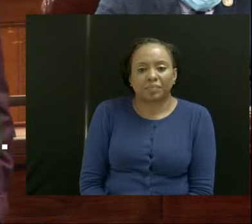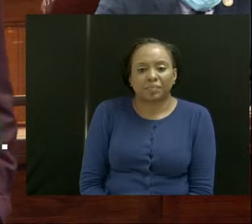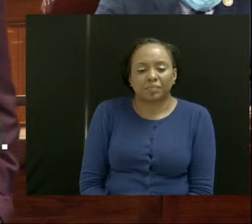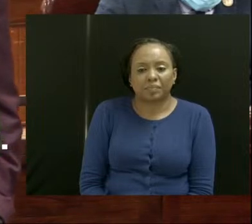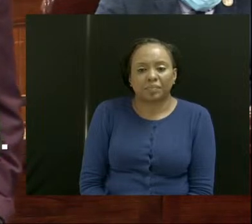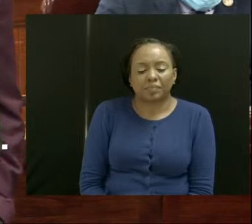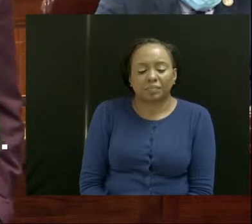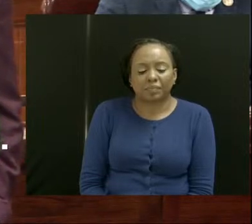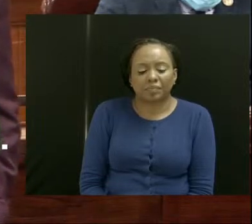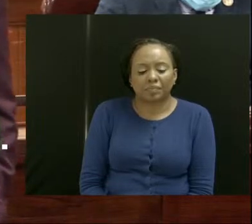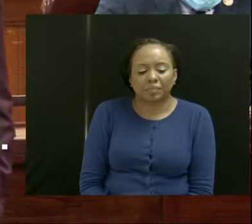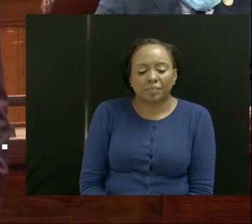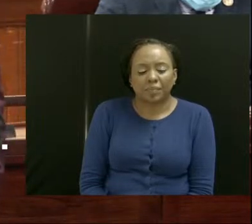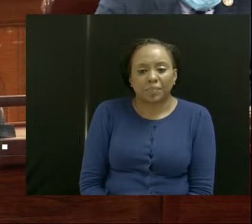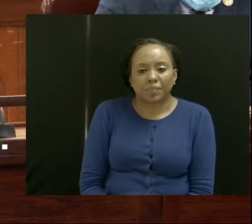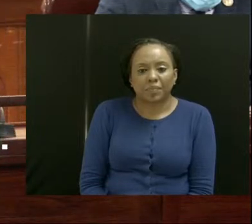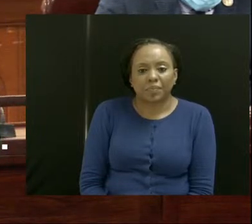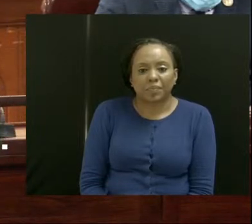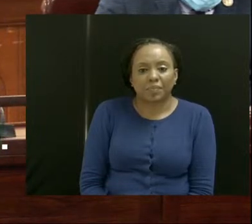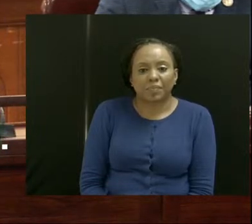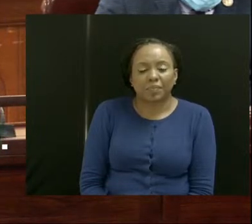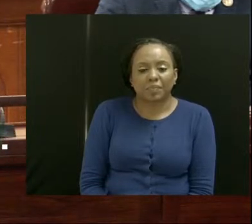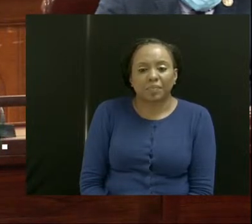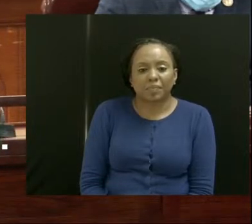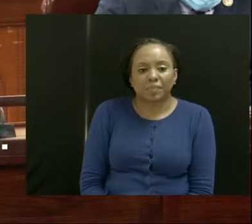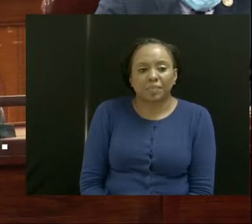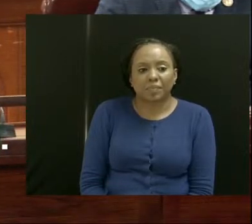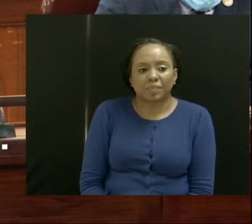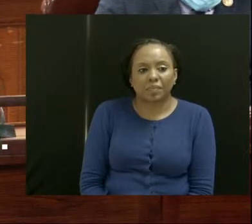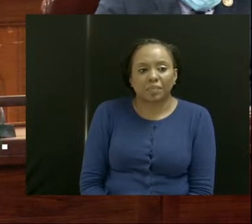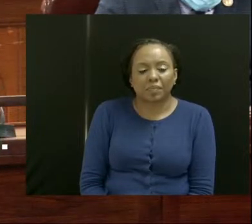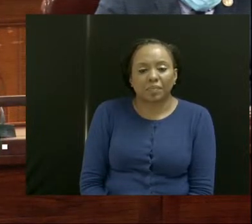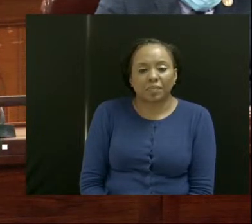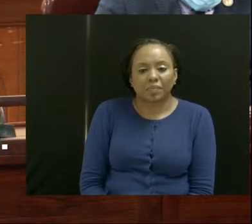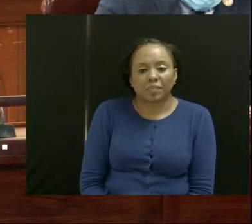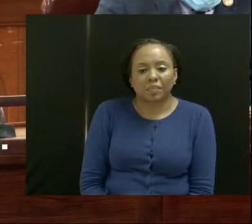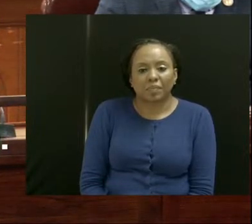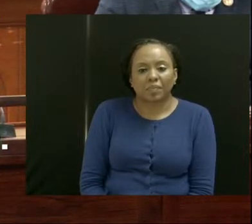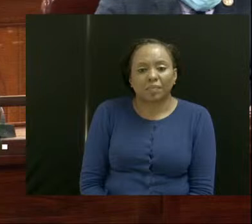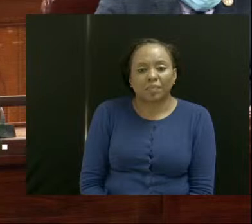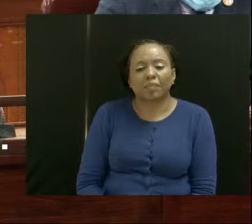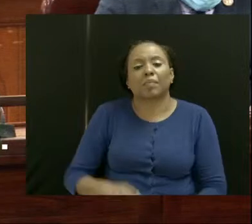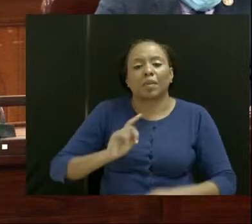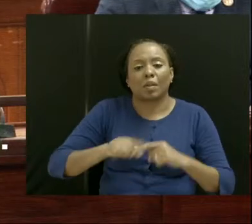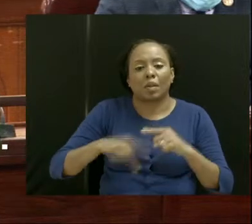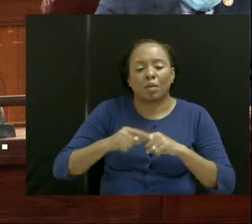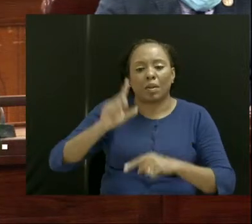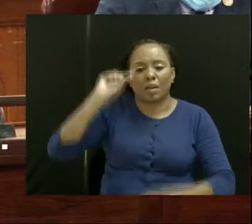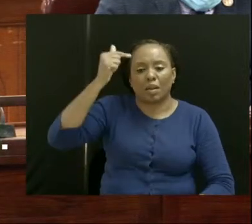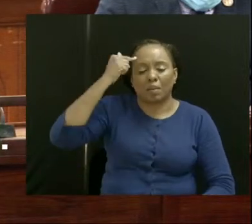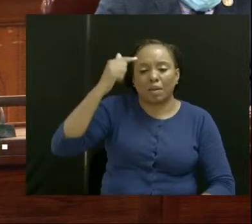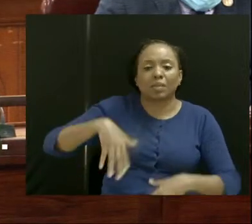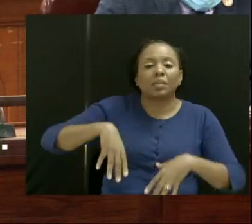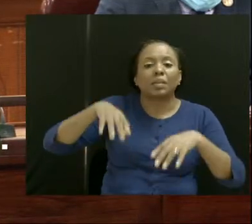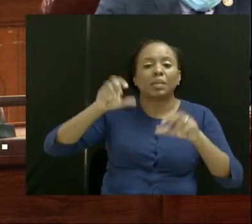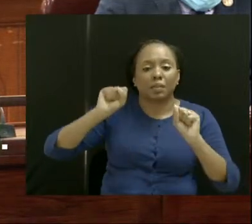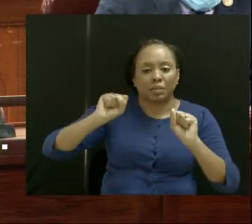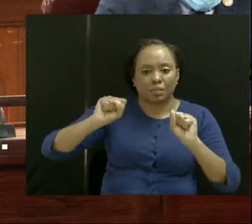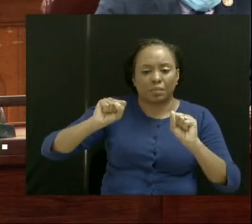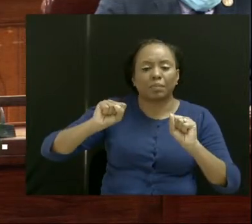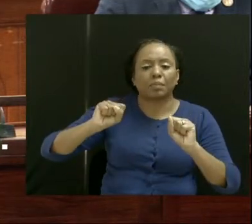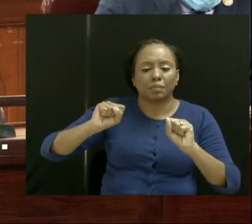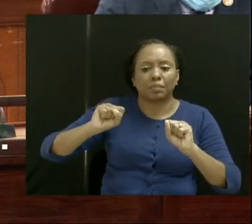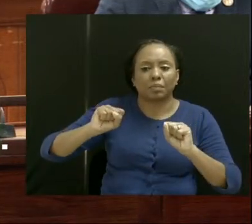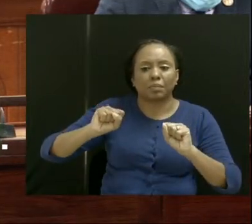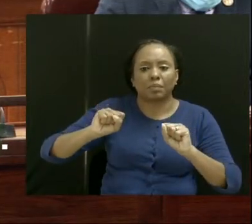representing to the people of Barbados that in its view the prior 10 years were years of